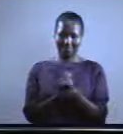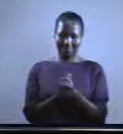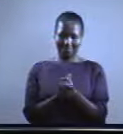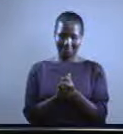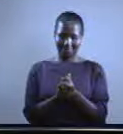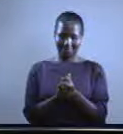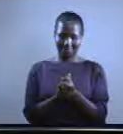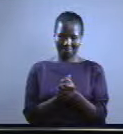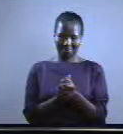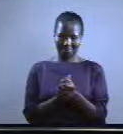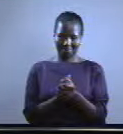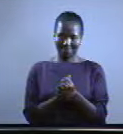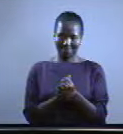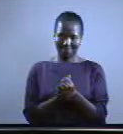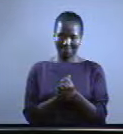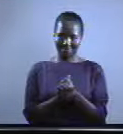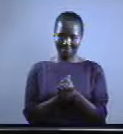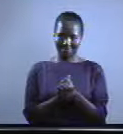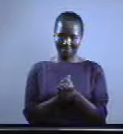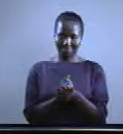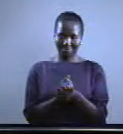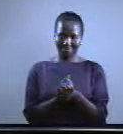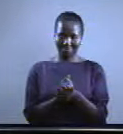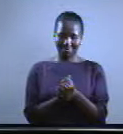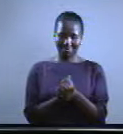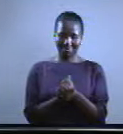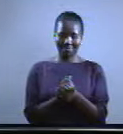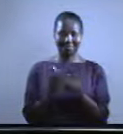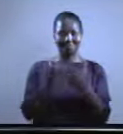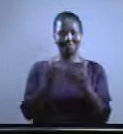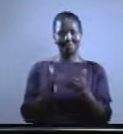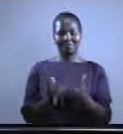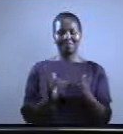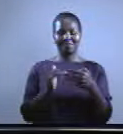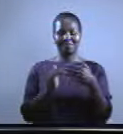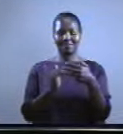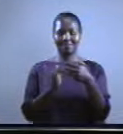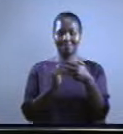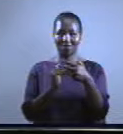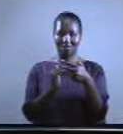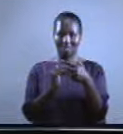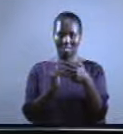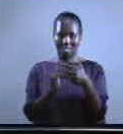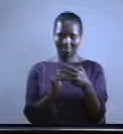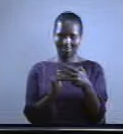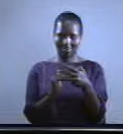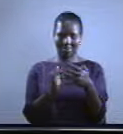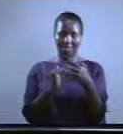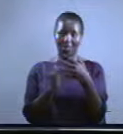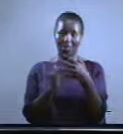No objections, agreed to. The Secretary will read the fourth order.